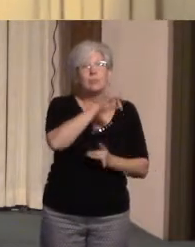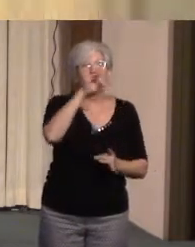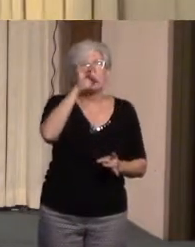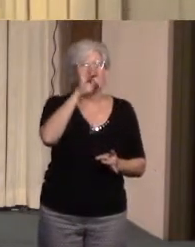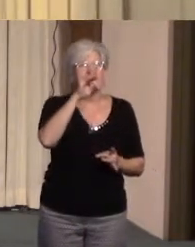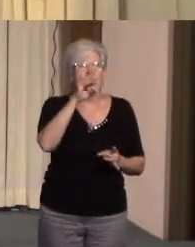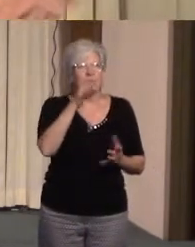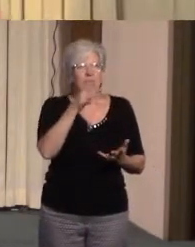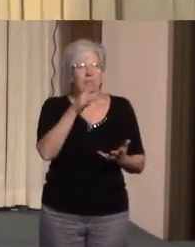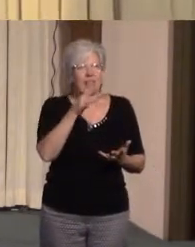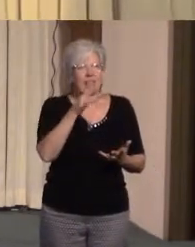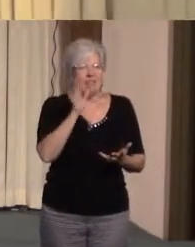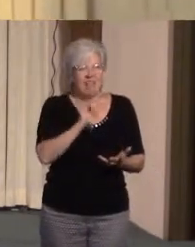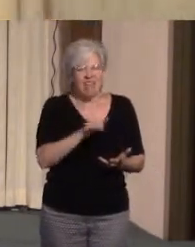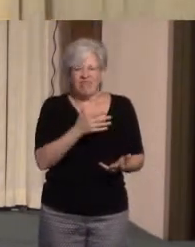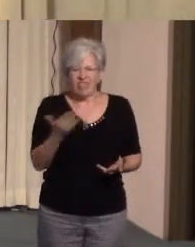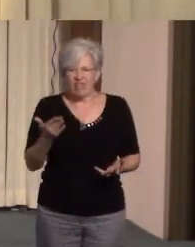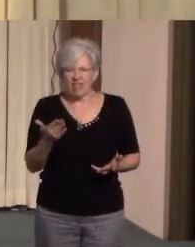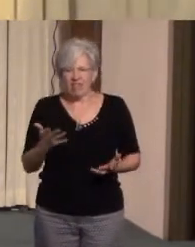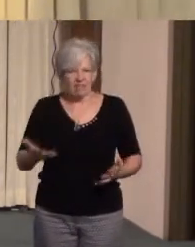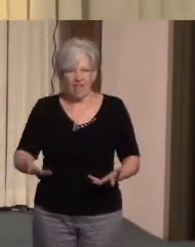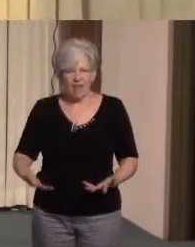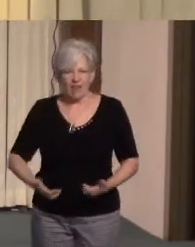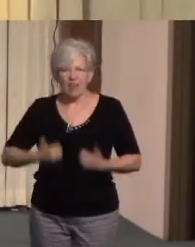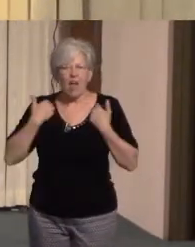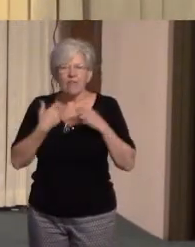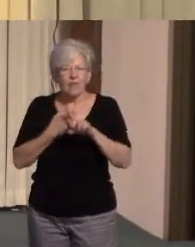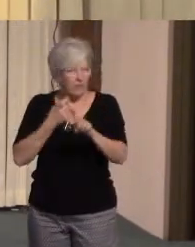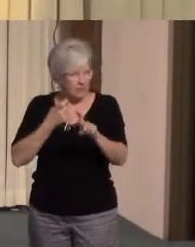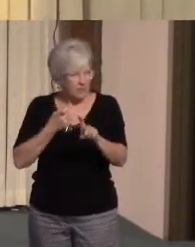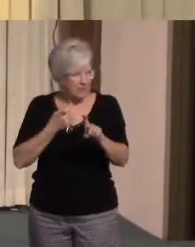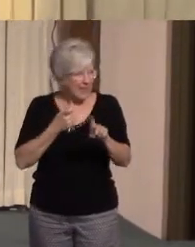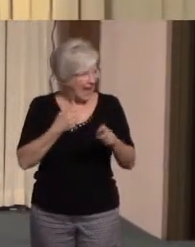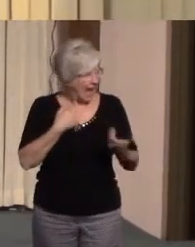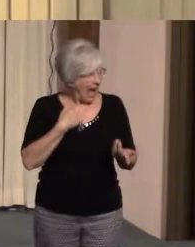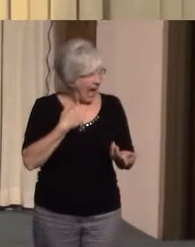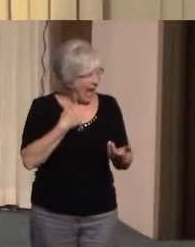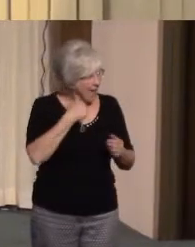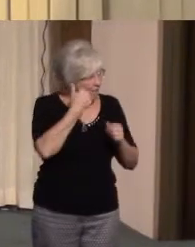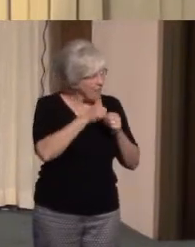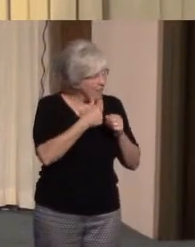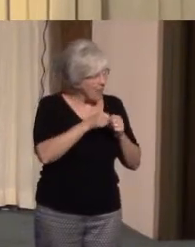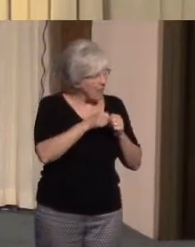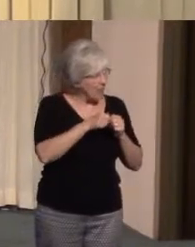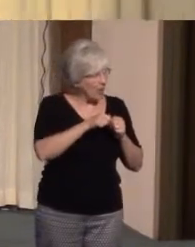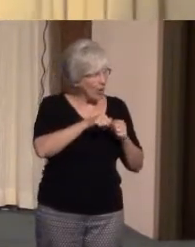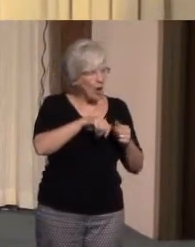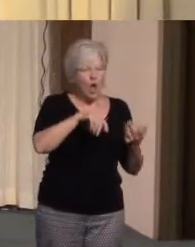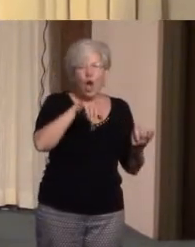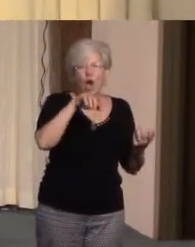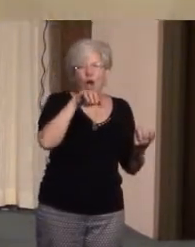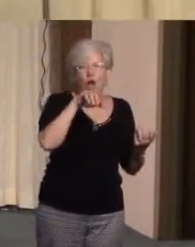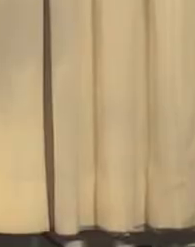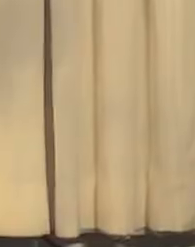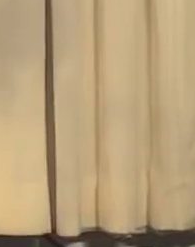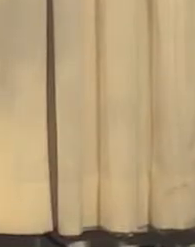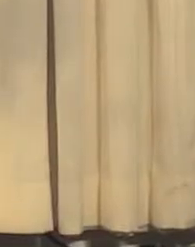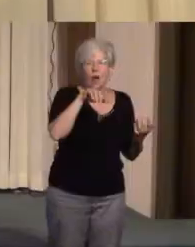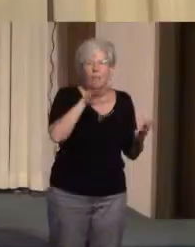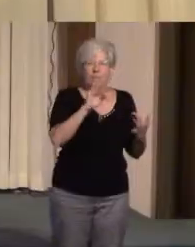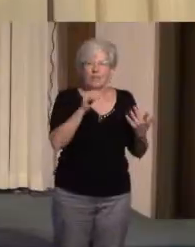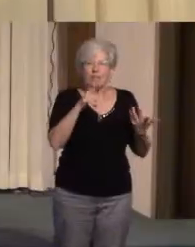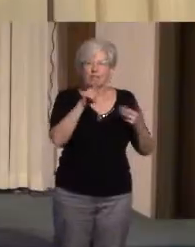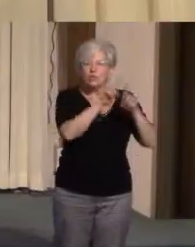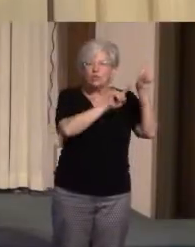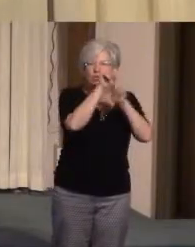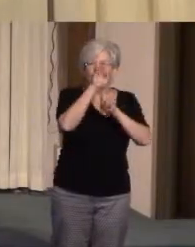that life comes from. It almost reminds me of Obi-Wan and Yoda's definition of the Force, that it's that